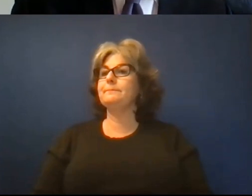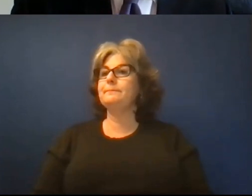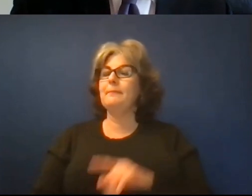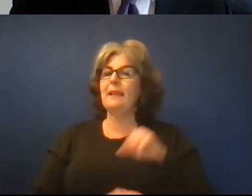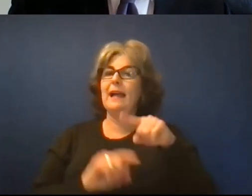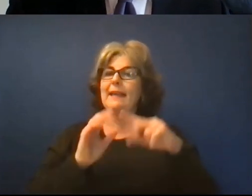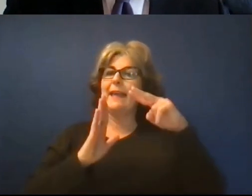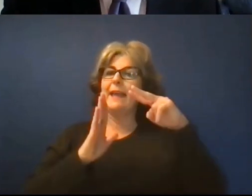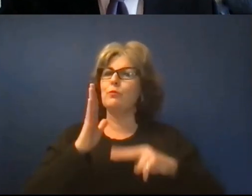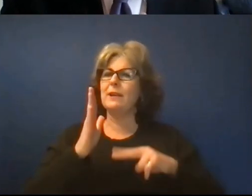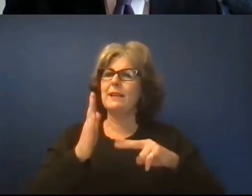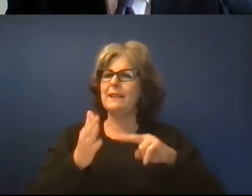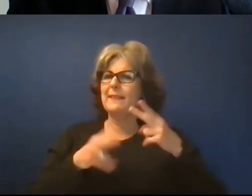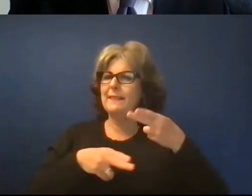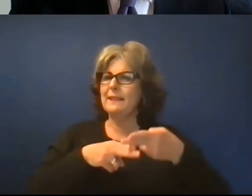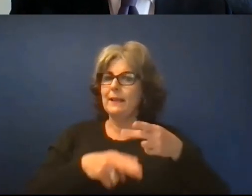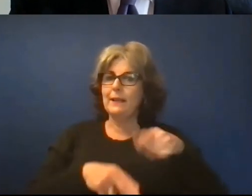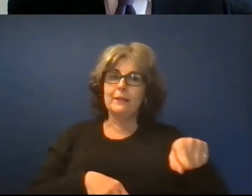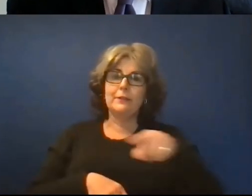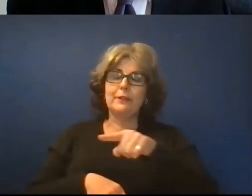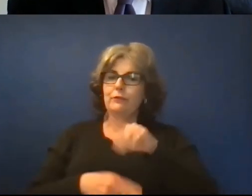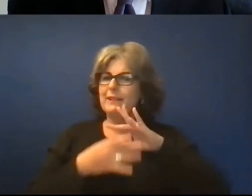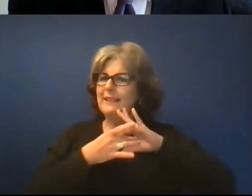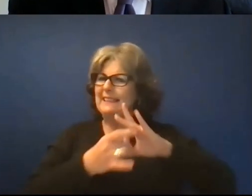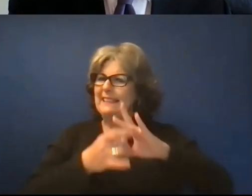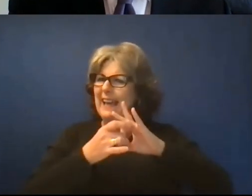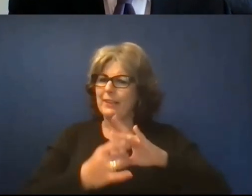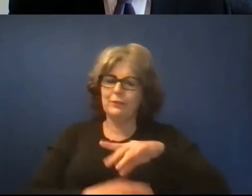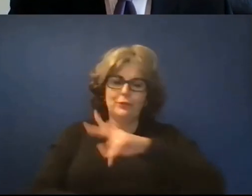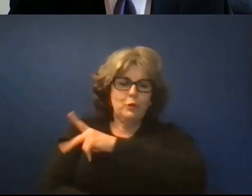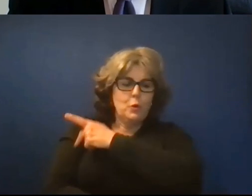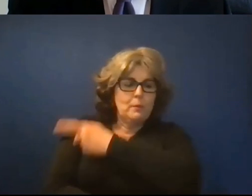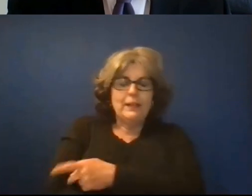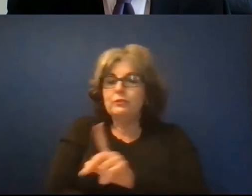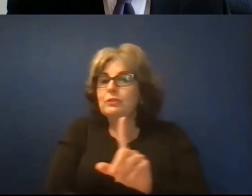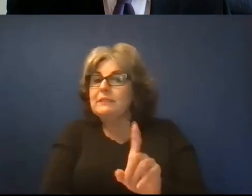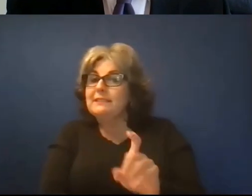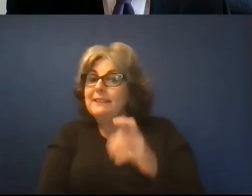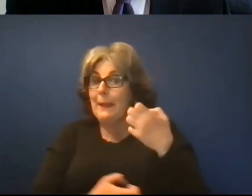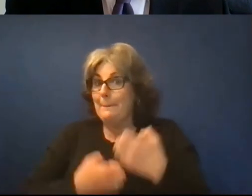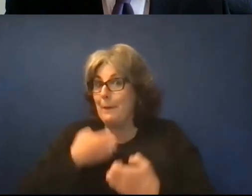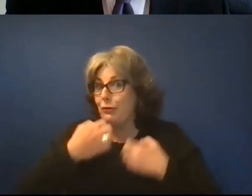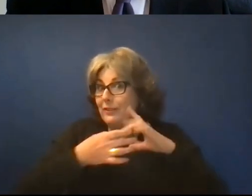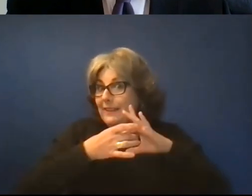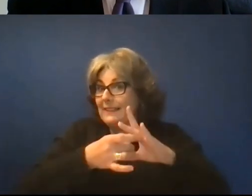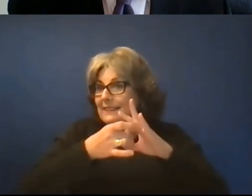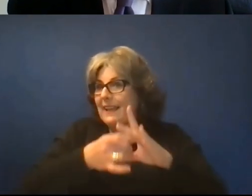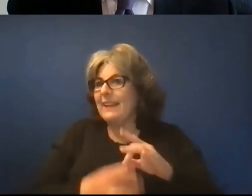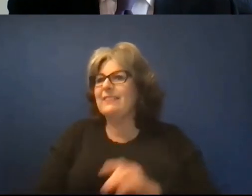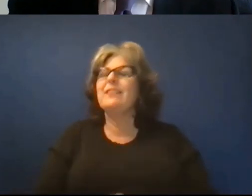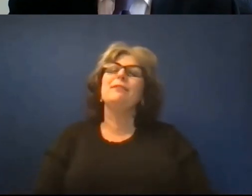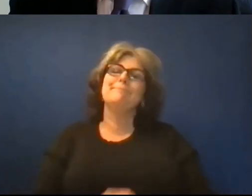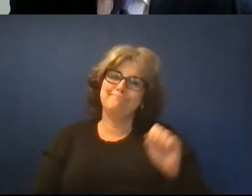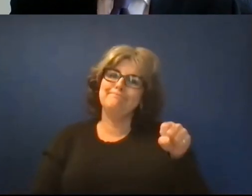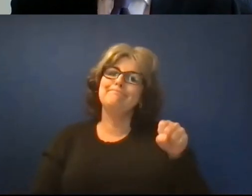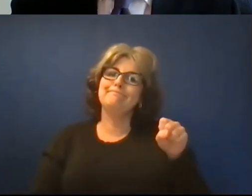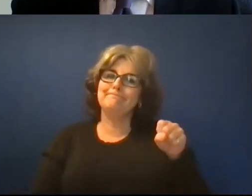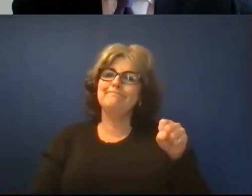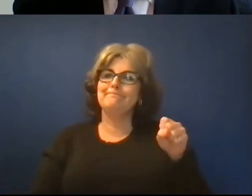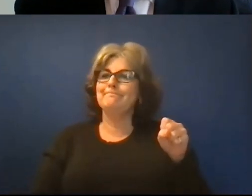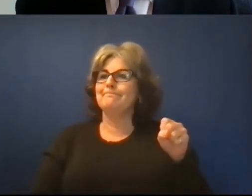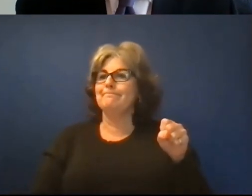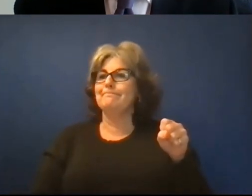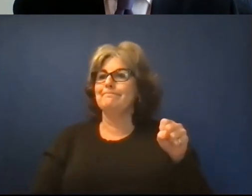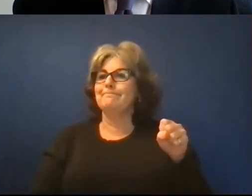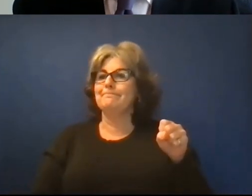go with Nurse Weller. Do you ever get attached to your patients emotionally? Yes, I do.